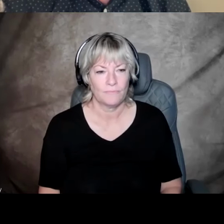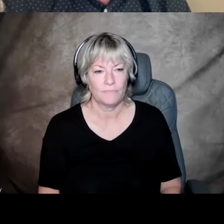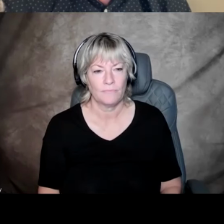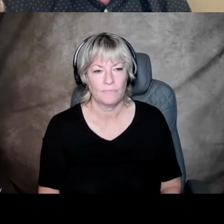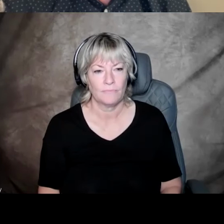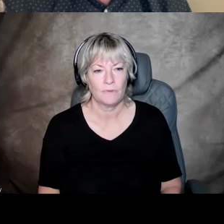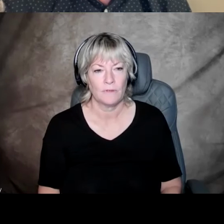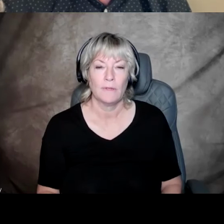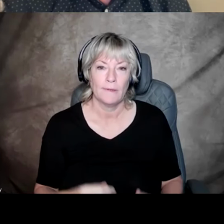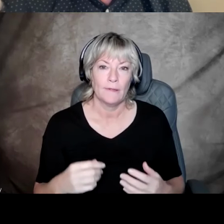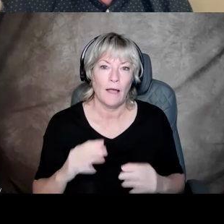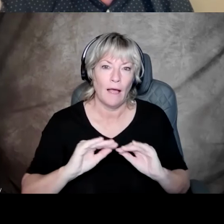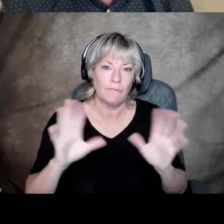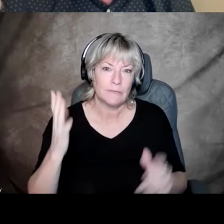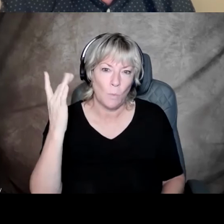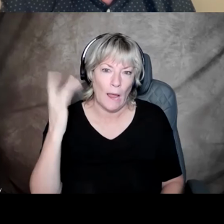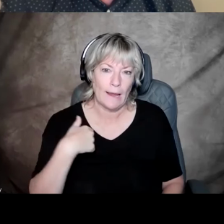No wonder I drink.